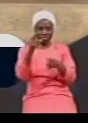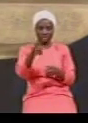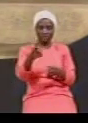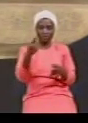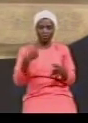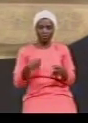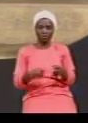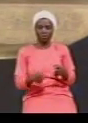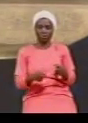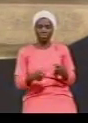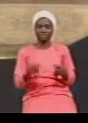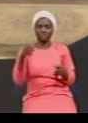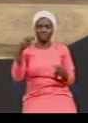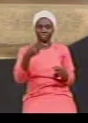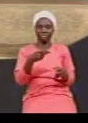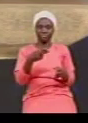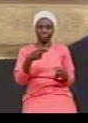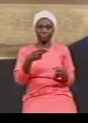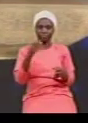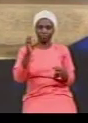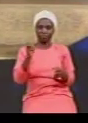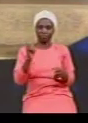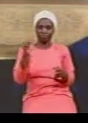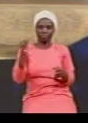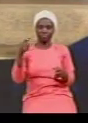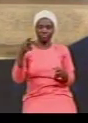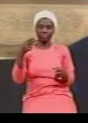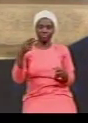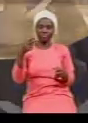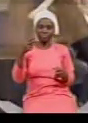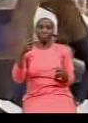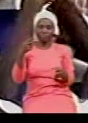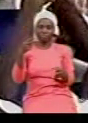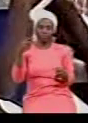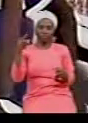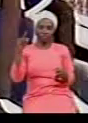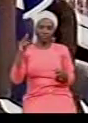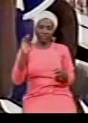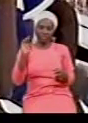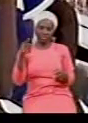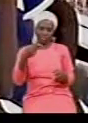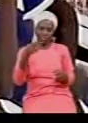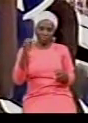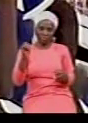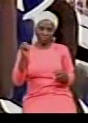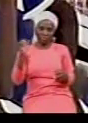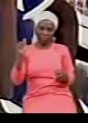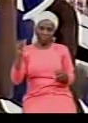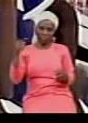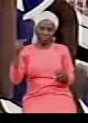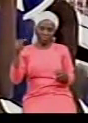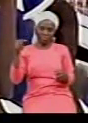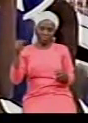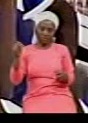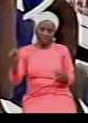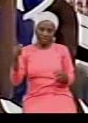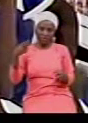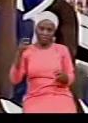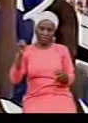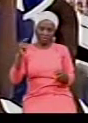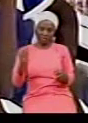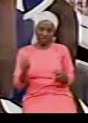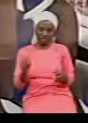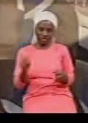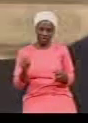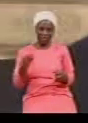for thine inheritance. Ask of me, and I shall give thee the